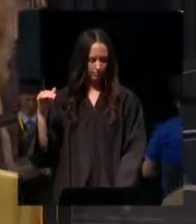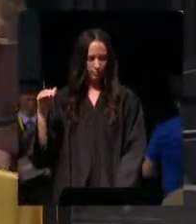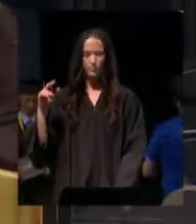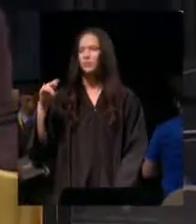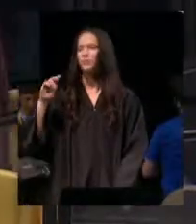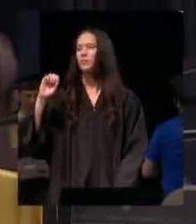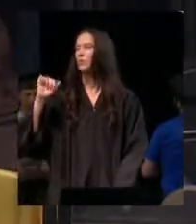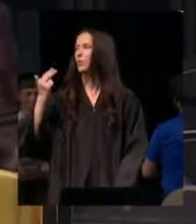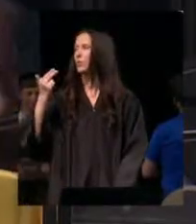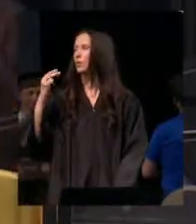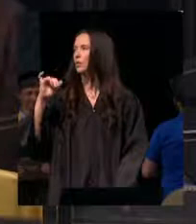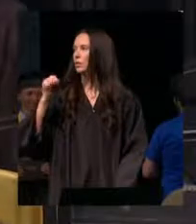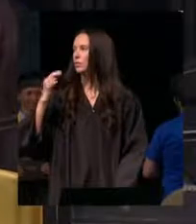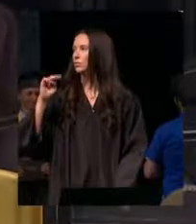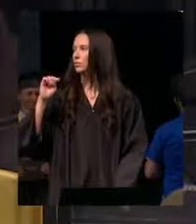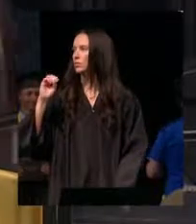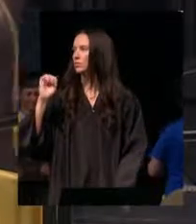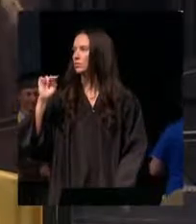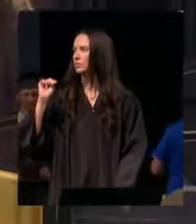Noah Johnson.